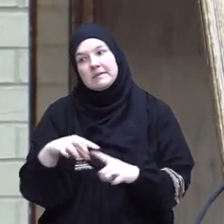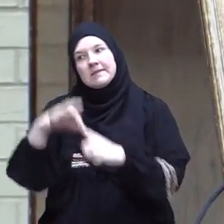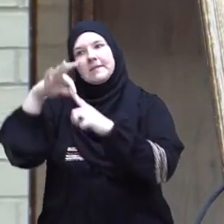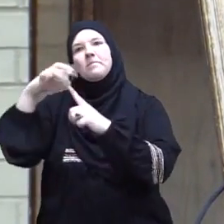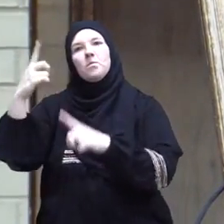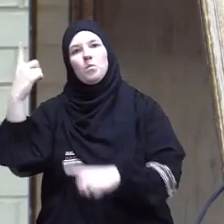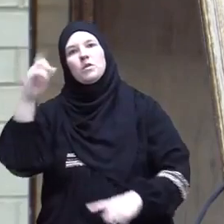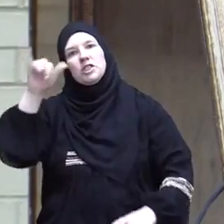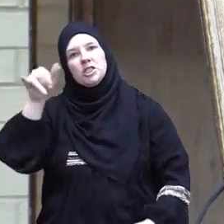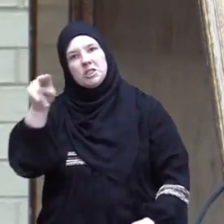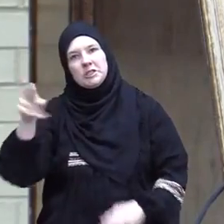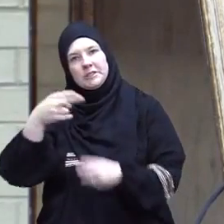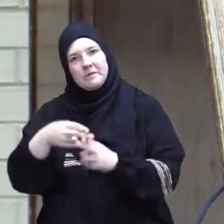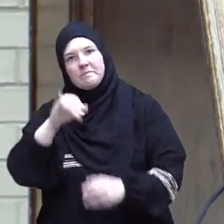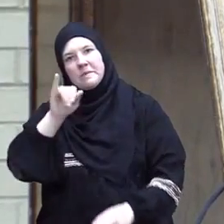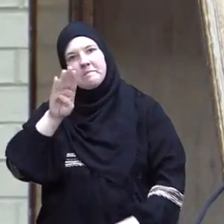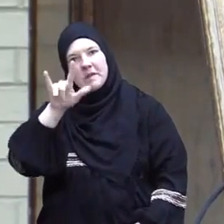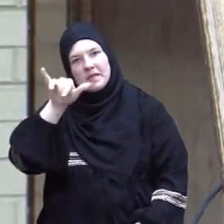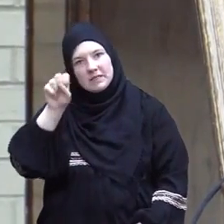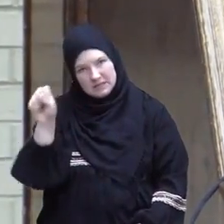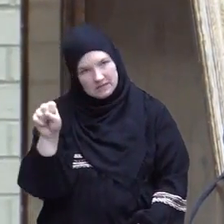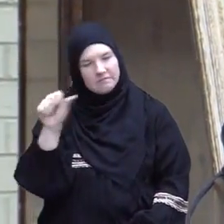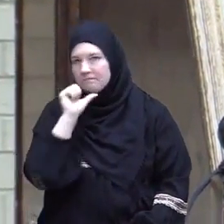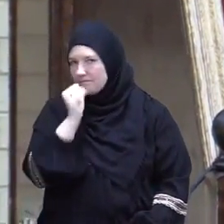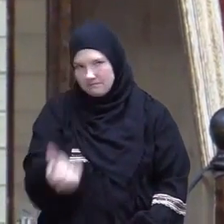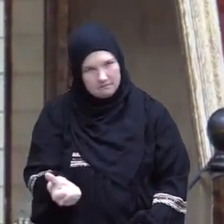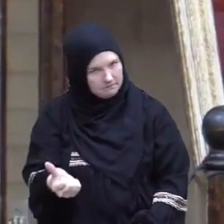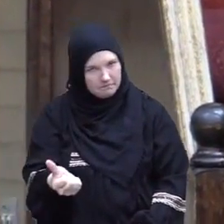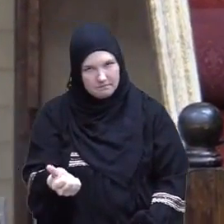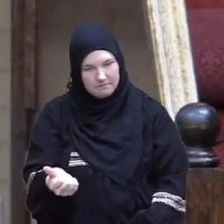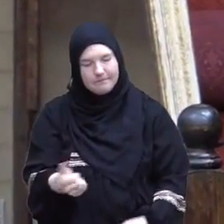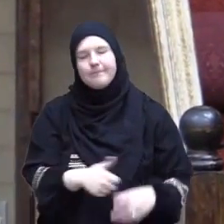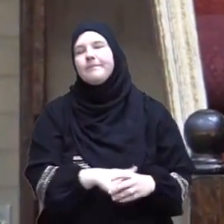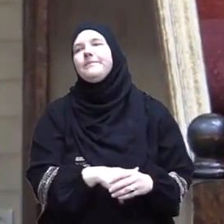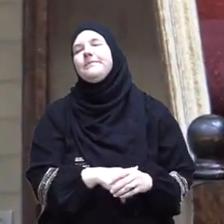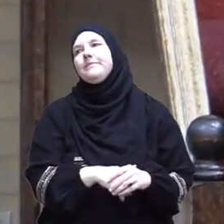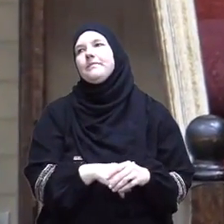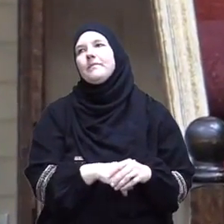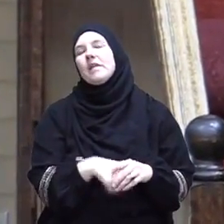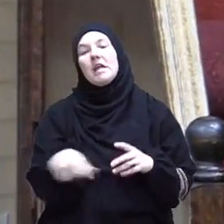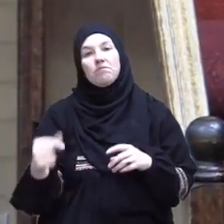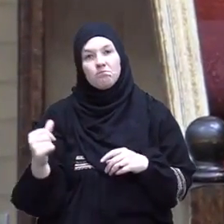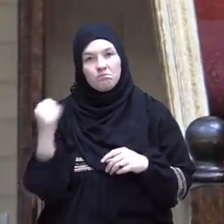refused. And Allah subhanahu wa ta'ala